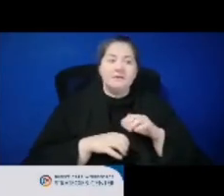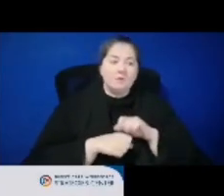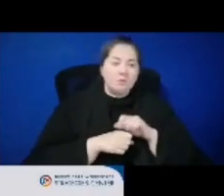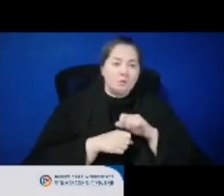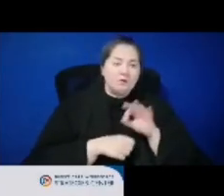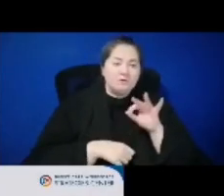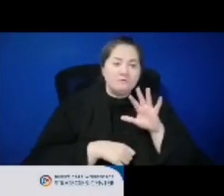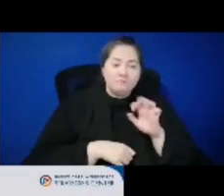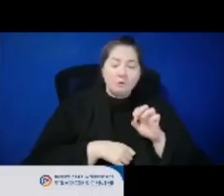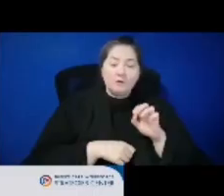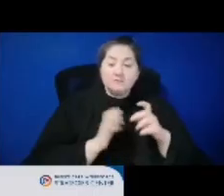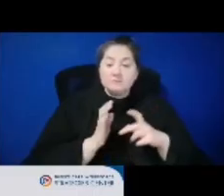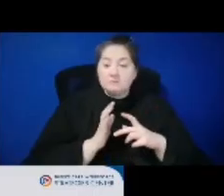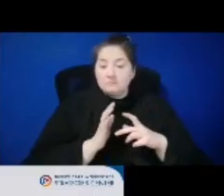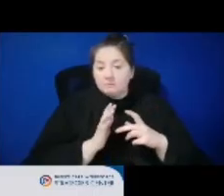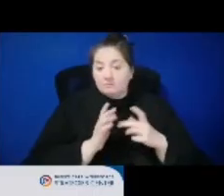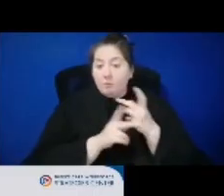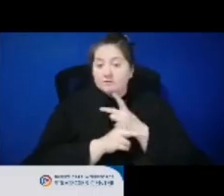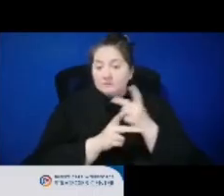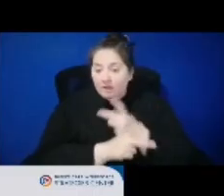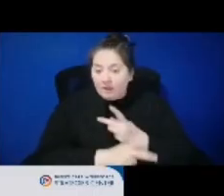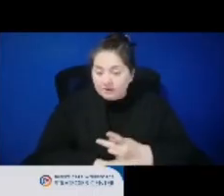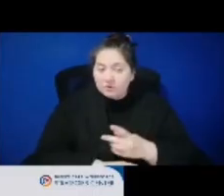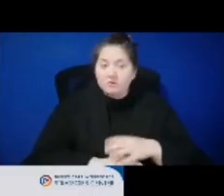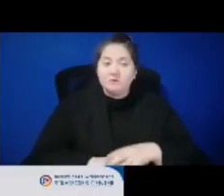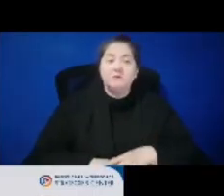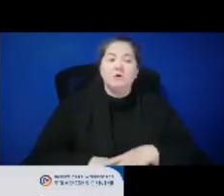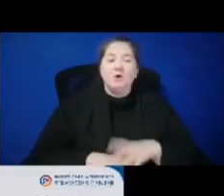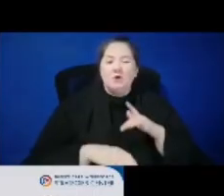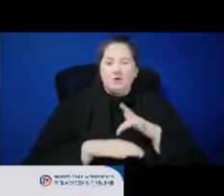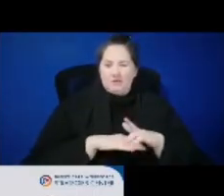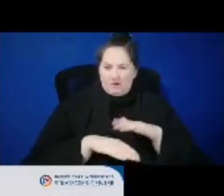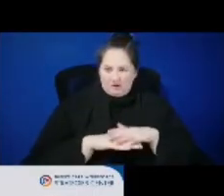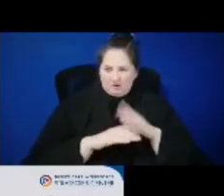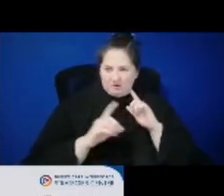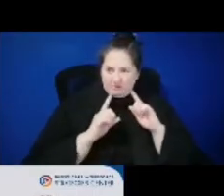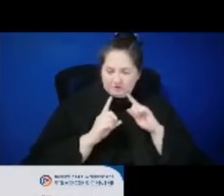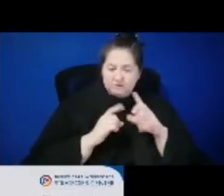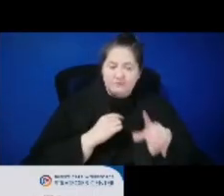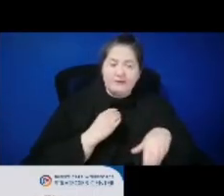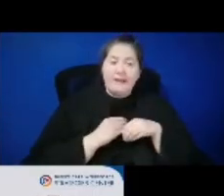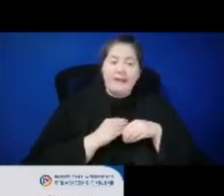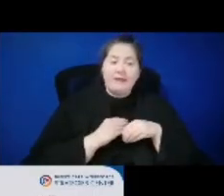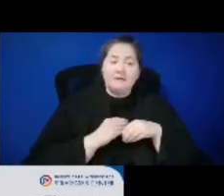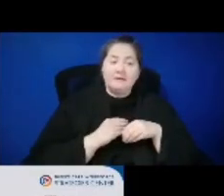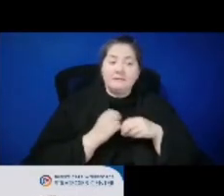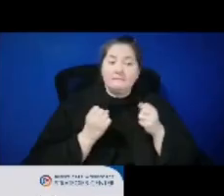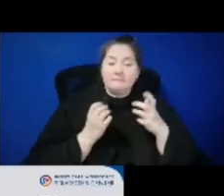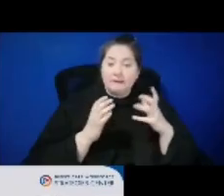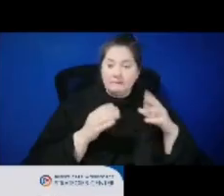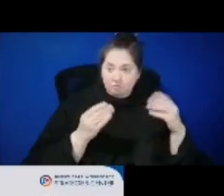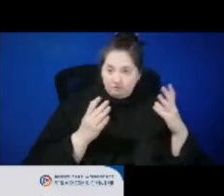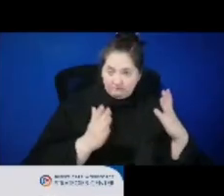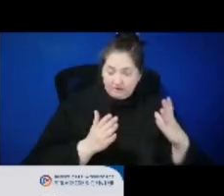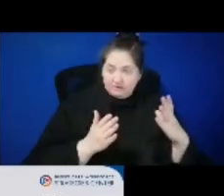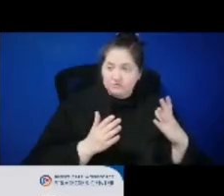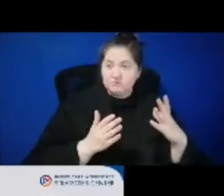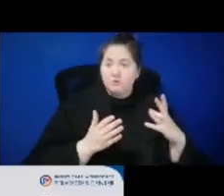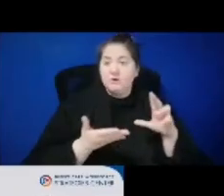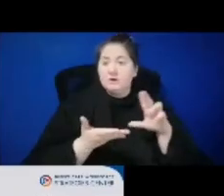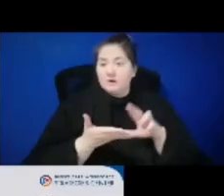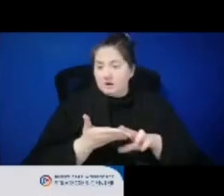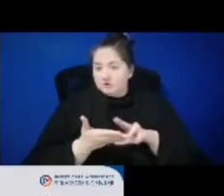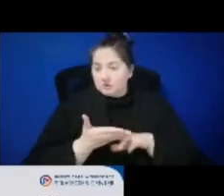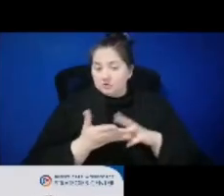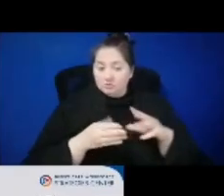multiplier? So I think this is very early on in the conversation, but I would add that many providers, so like folks who are contracted to provide the